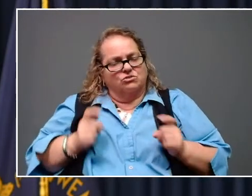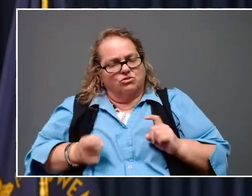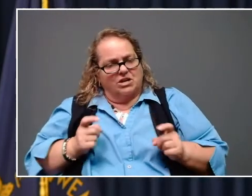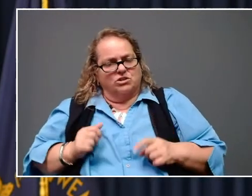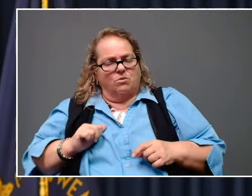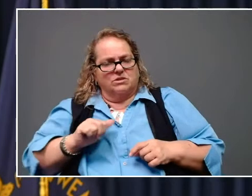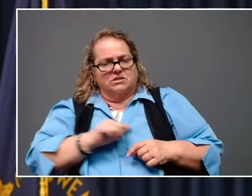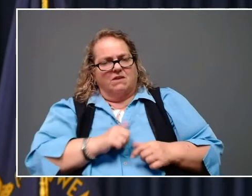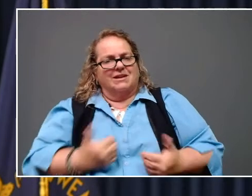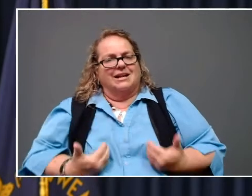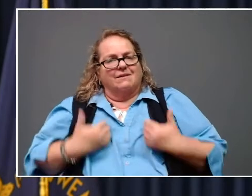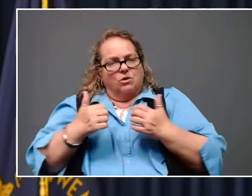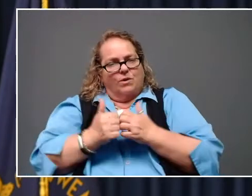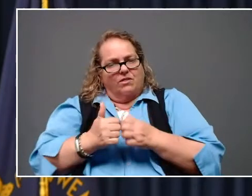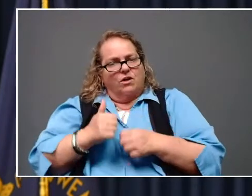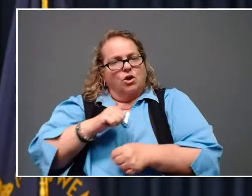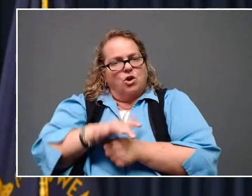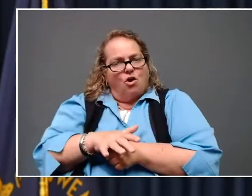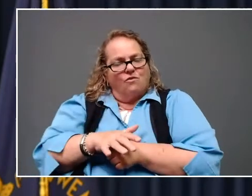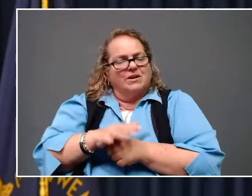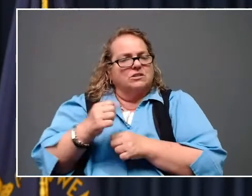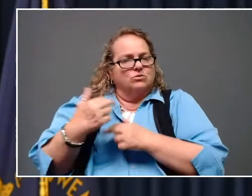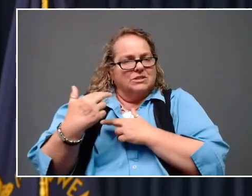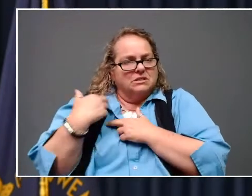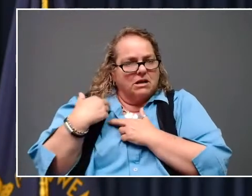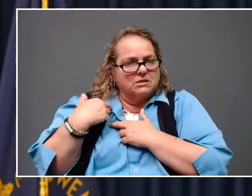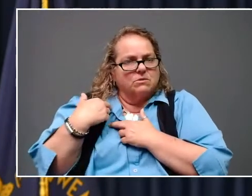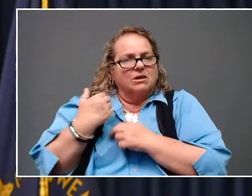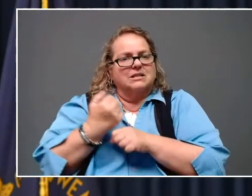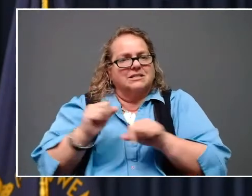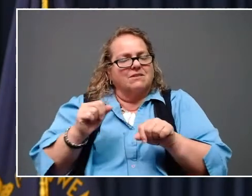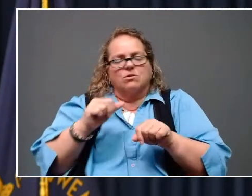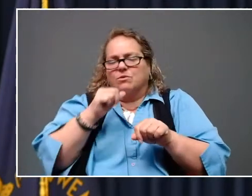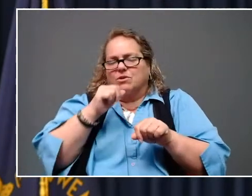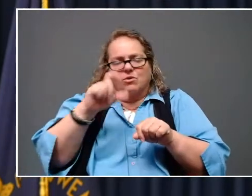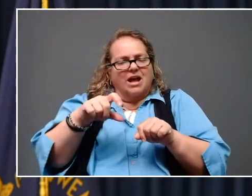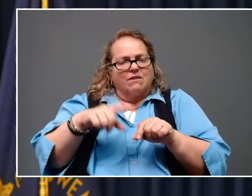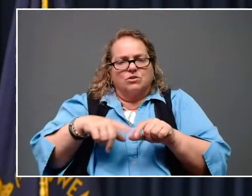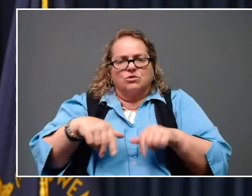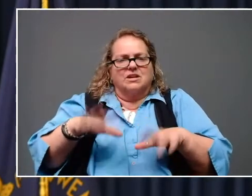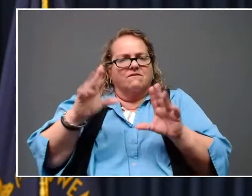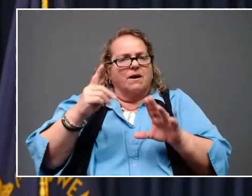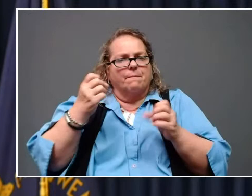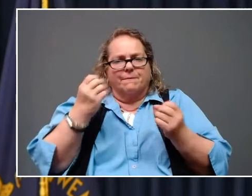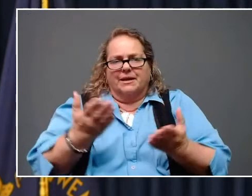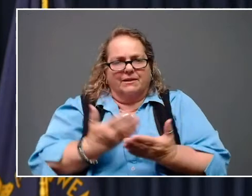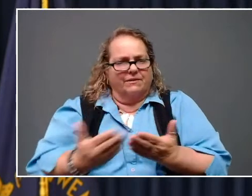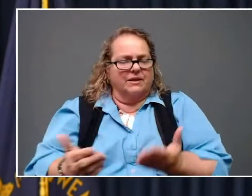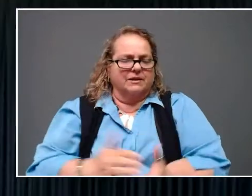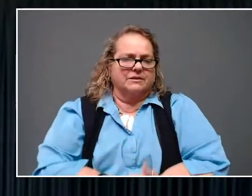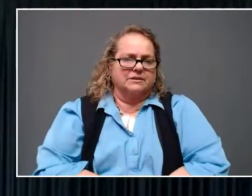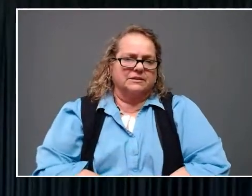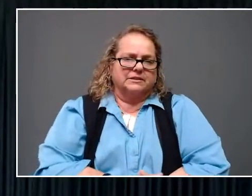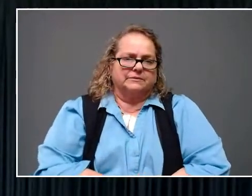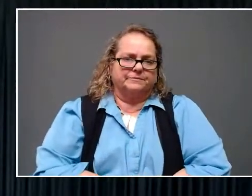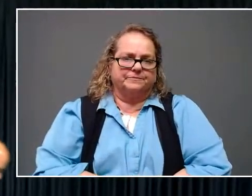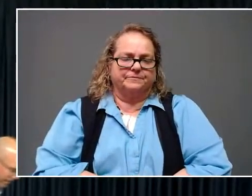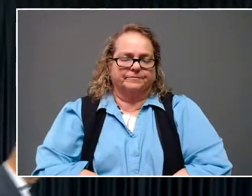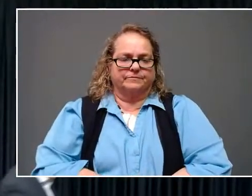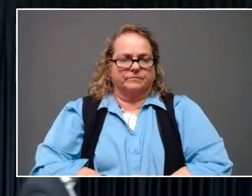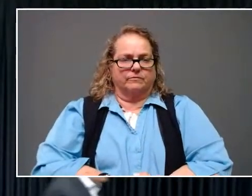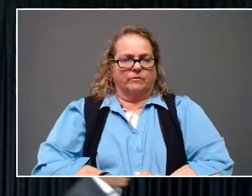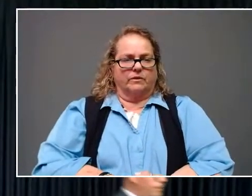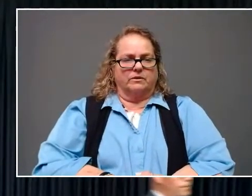responsibly, safely, but without having it crowd out other things we should be attending to. So I hope that gives some thoughts for